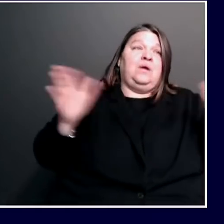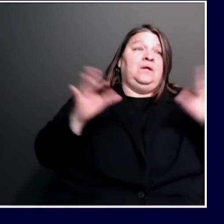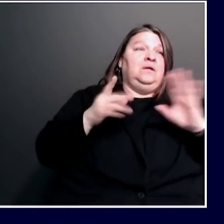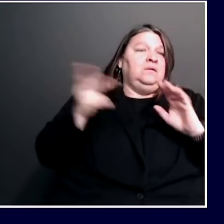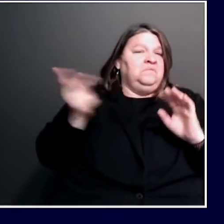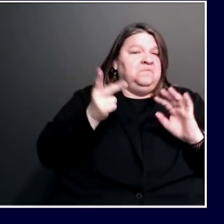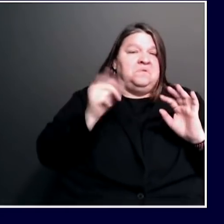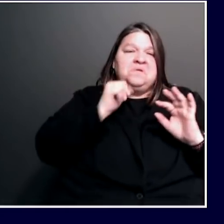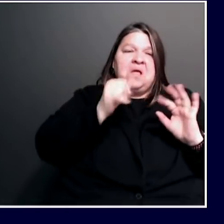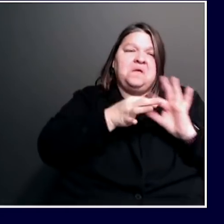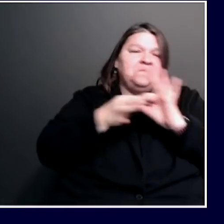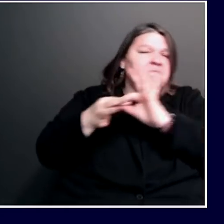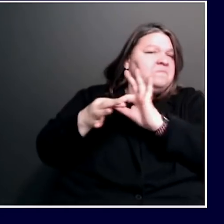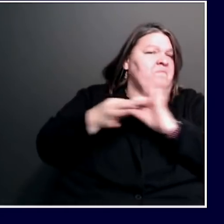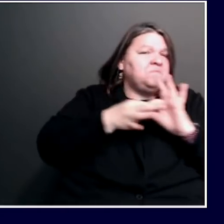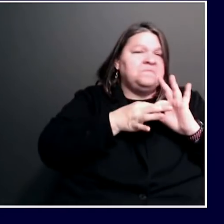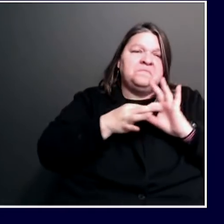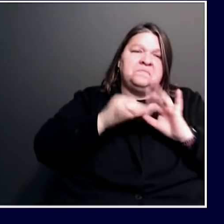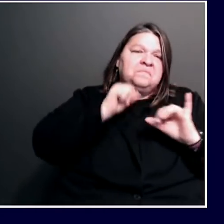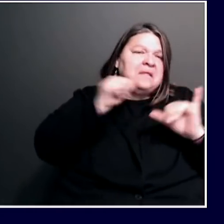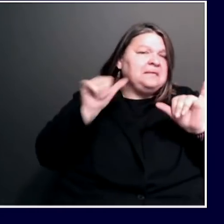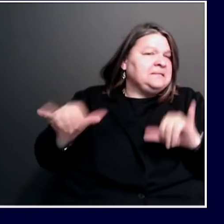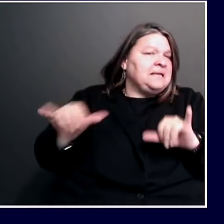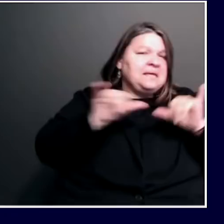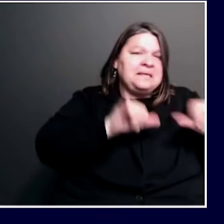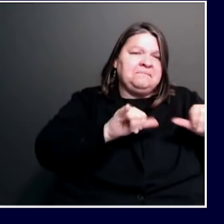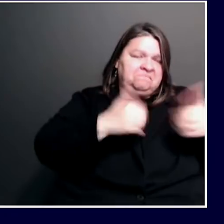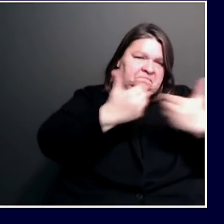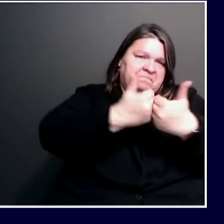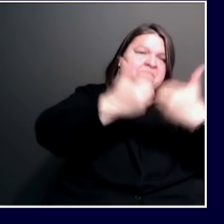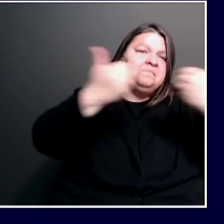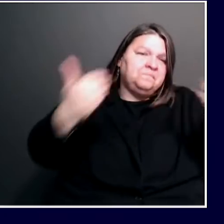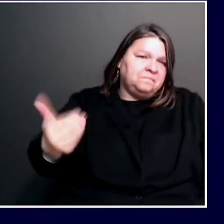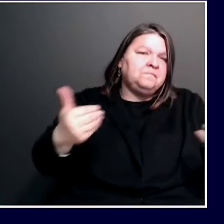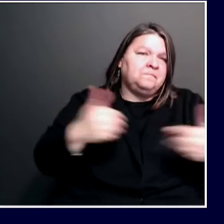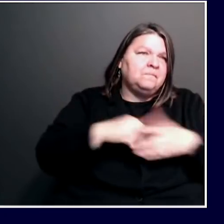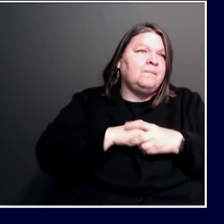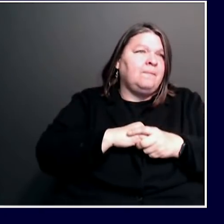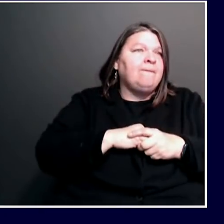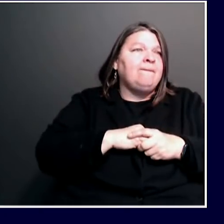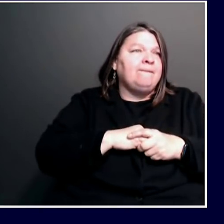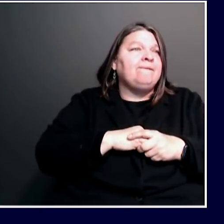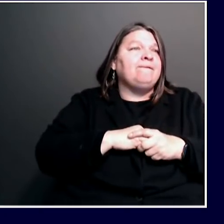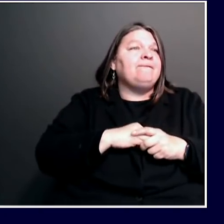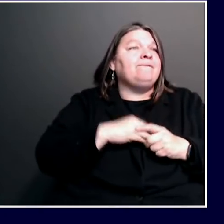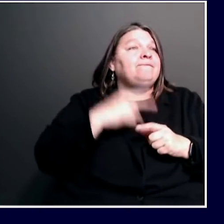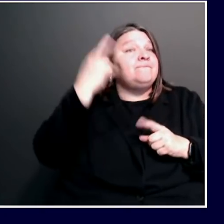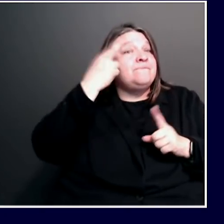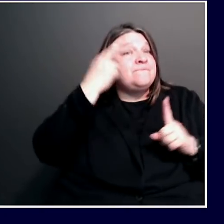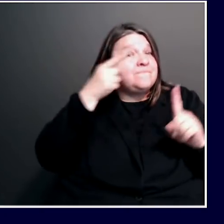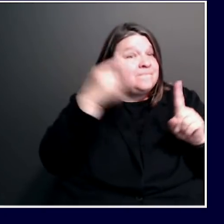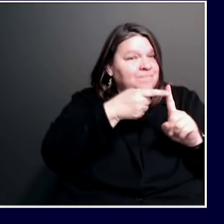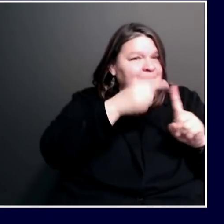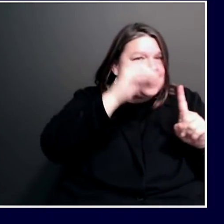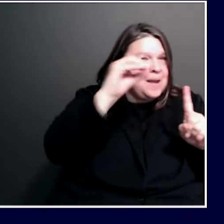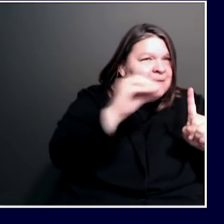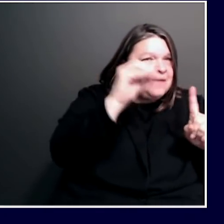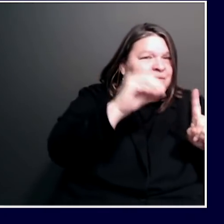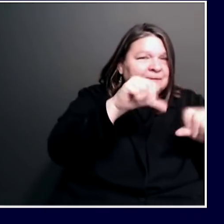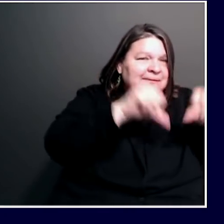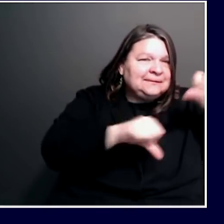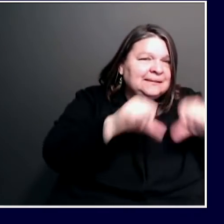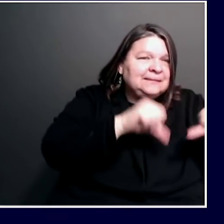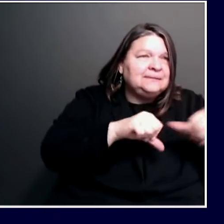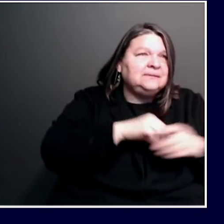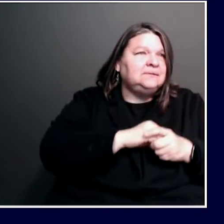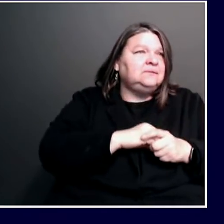Again, the cessation of contact tracing is entirely because of the scientific factors that underlie Omicron. Other states are doing